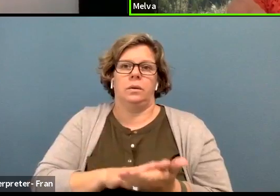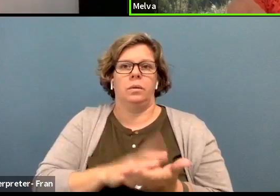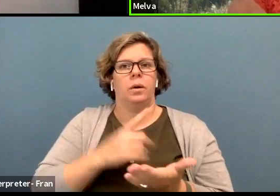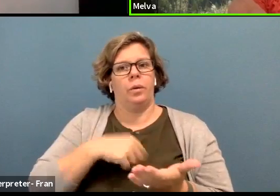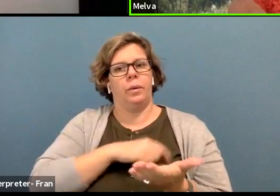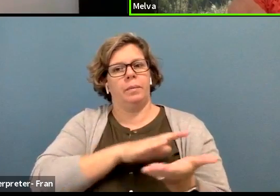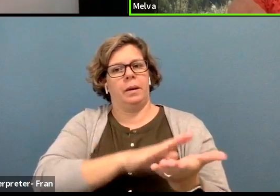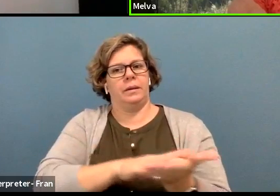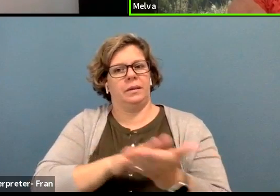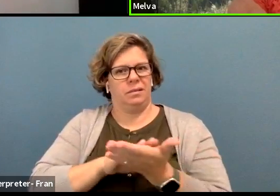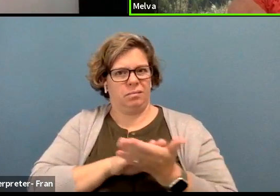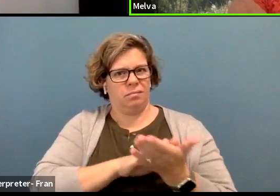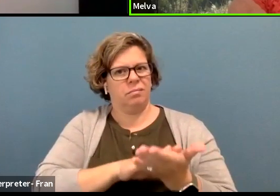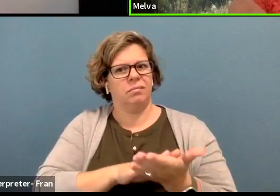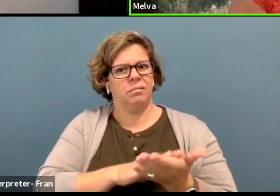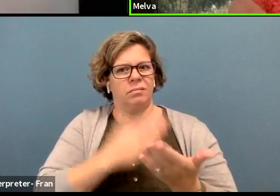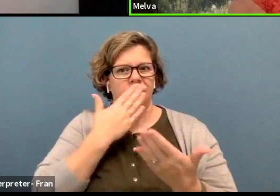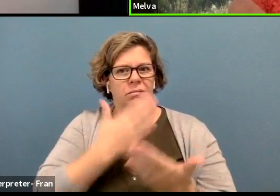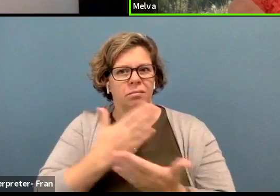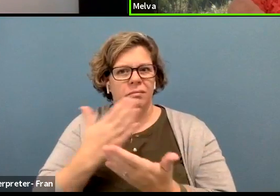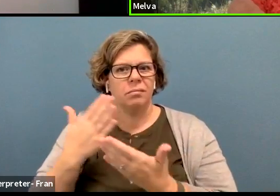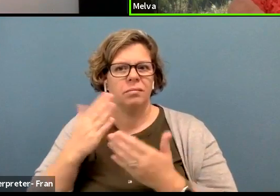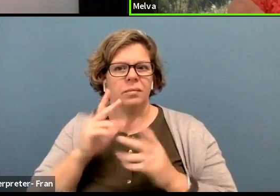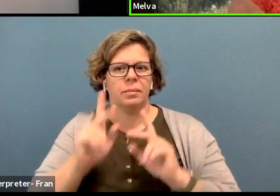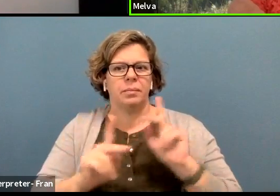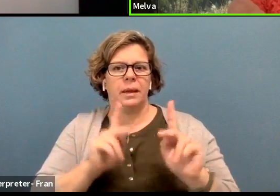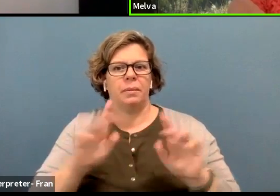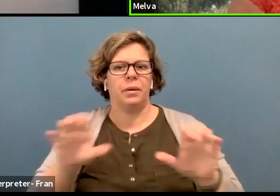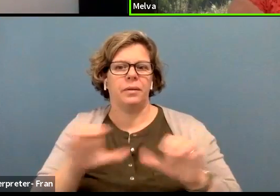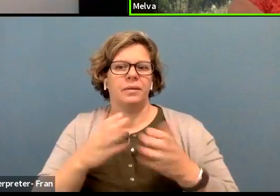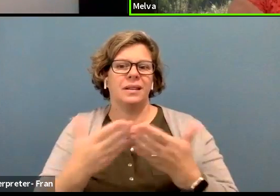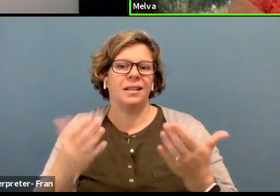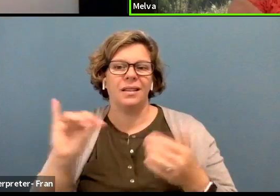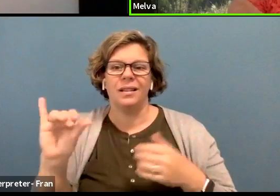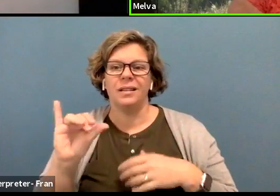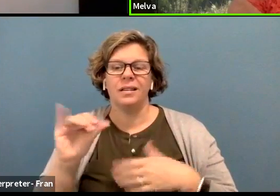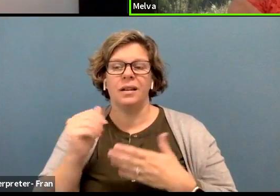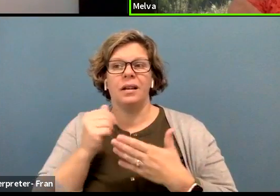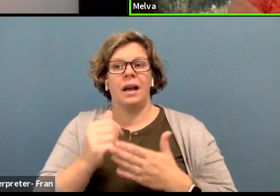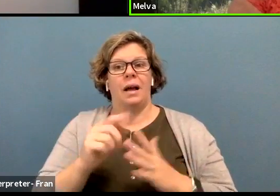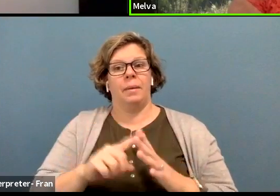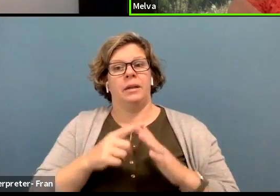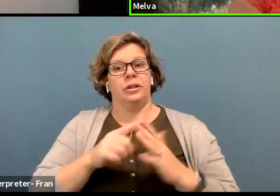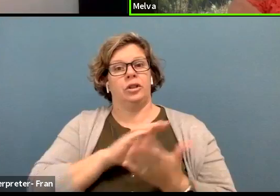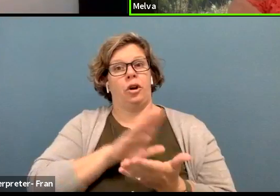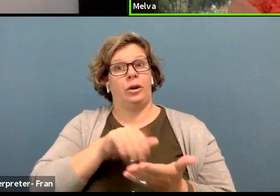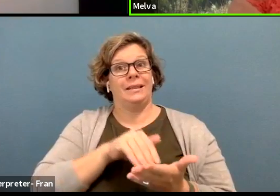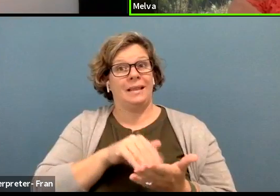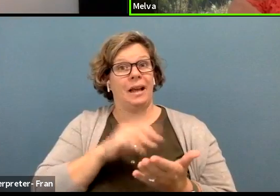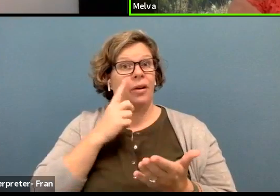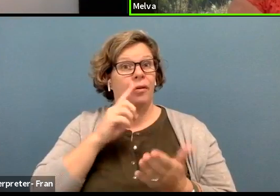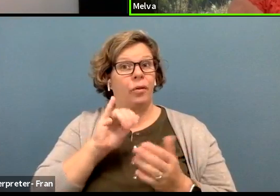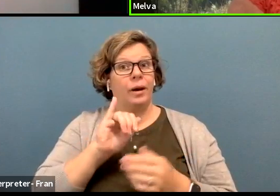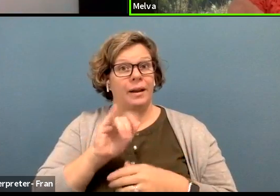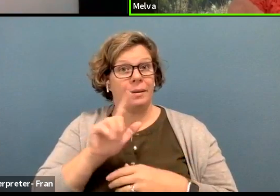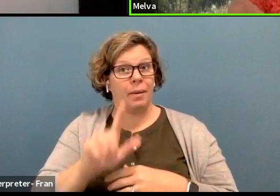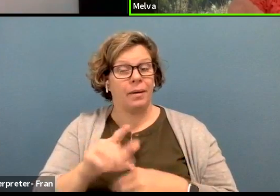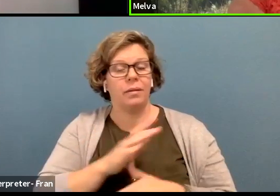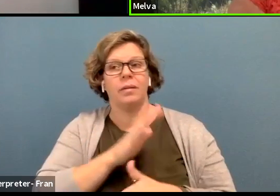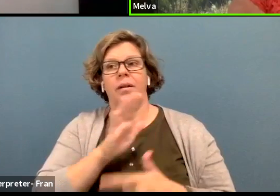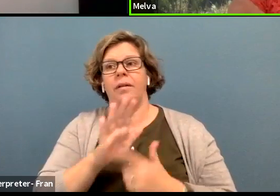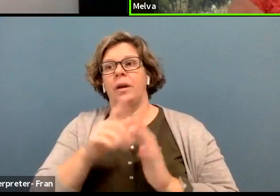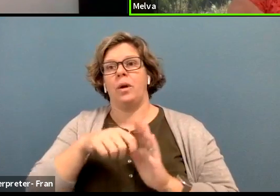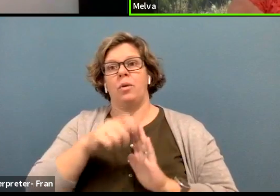to those folks who have done things like help start Centers for Independent Living, wrote